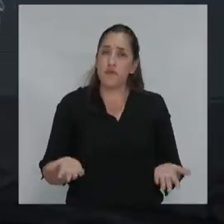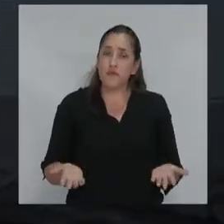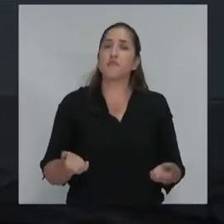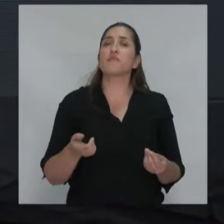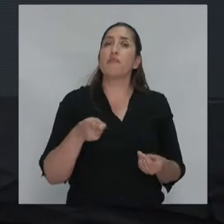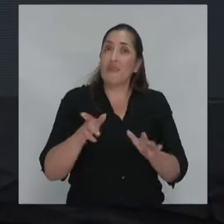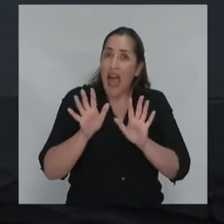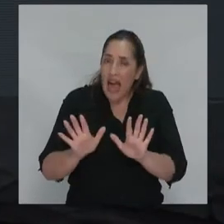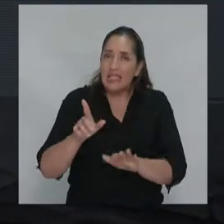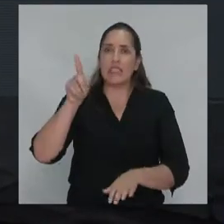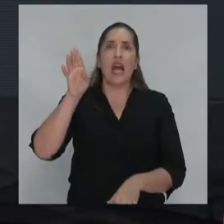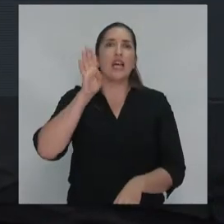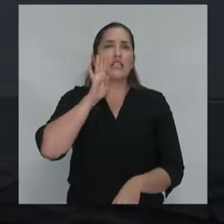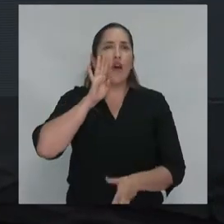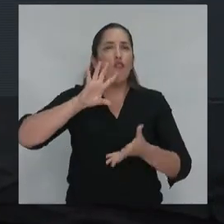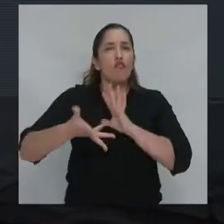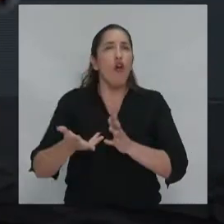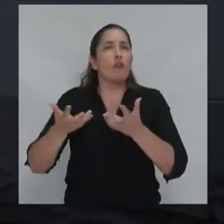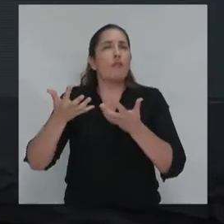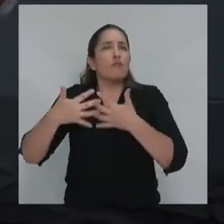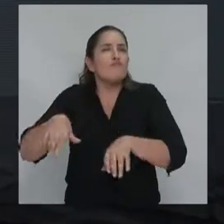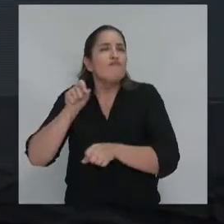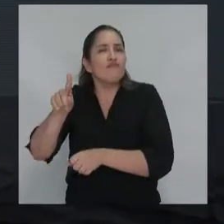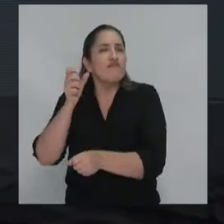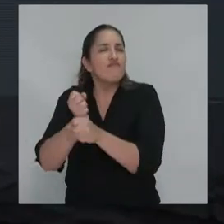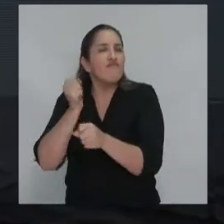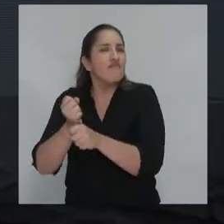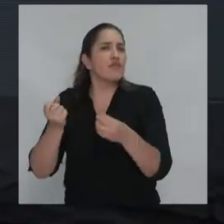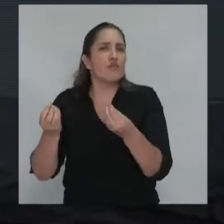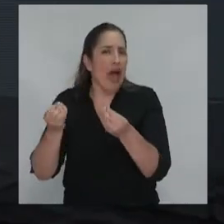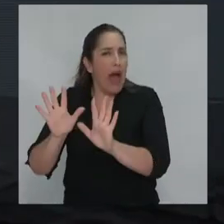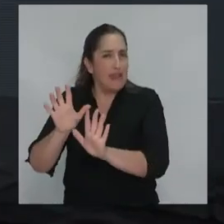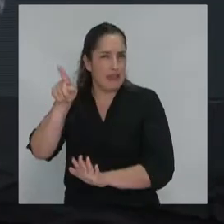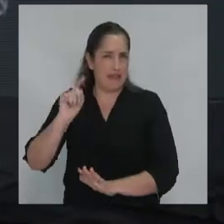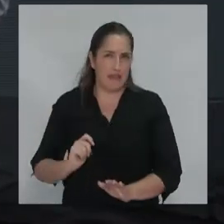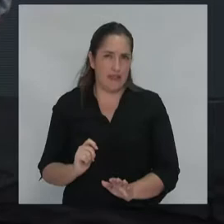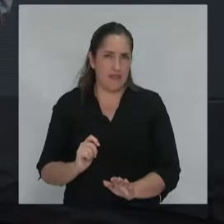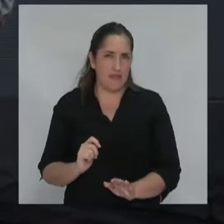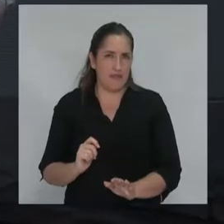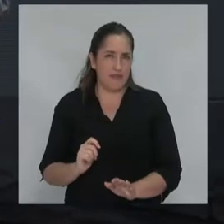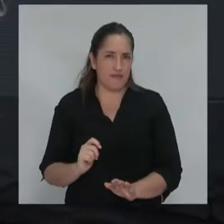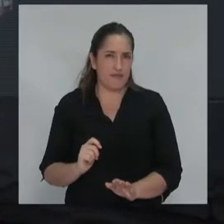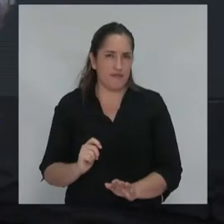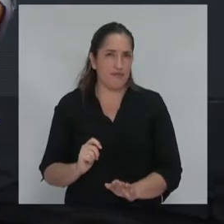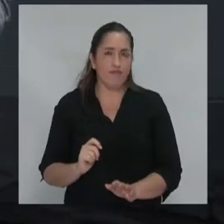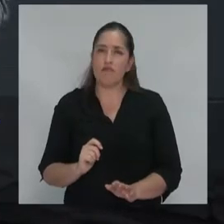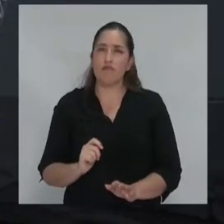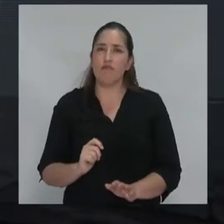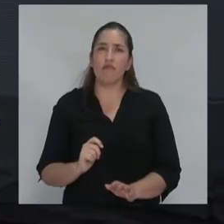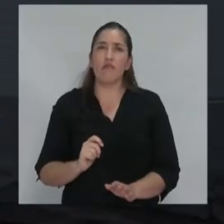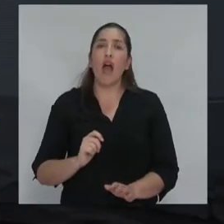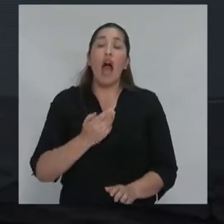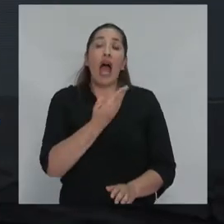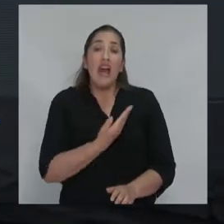operates. Not just that every state, whether it's California or Wyoming, gets the same two votes, but it takes 60%